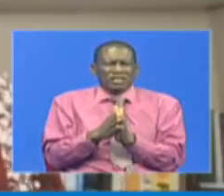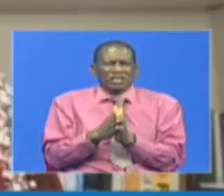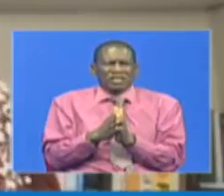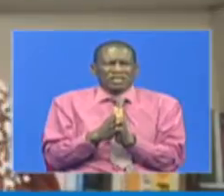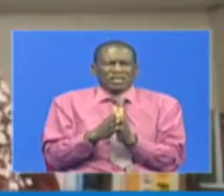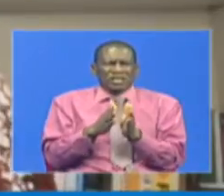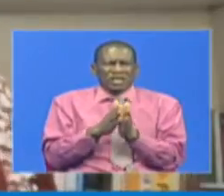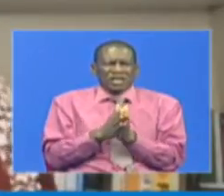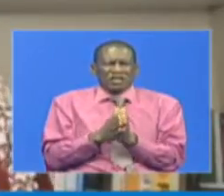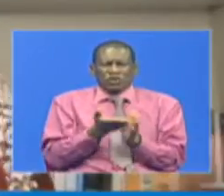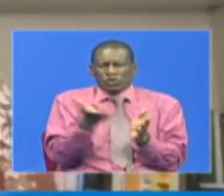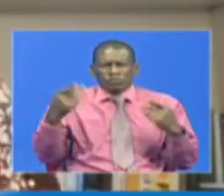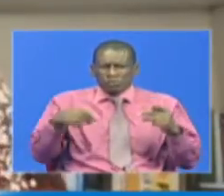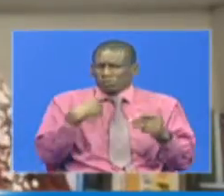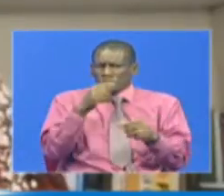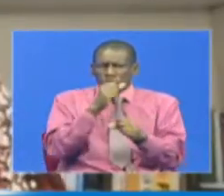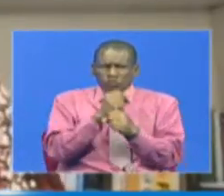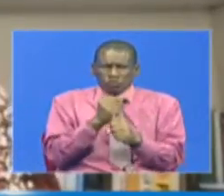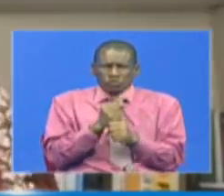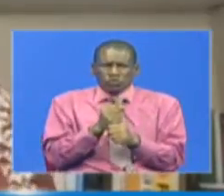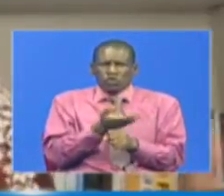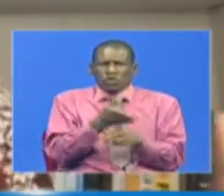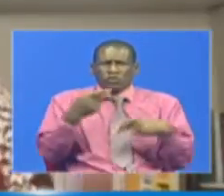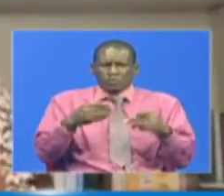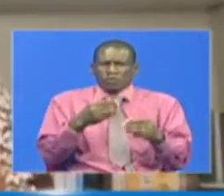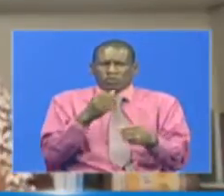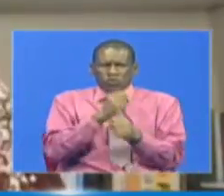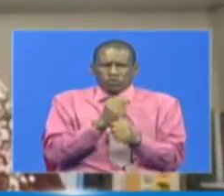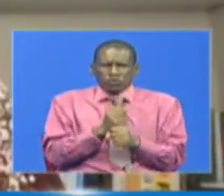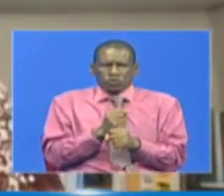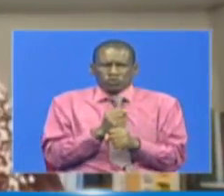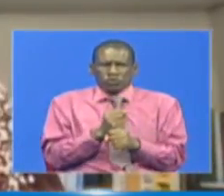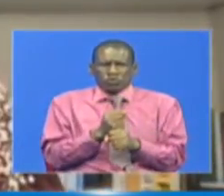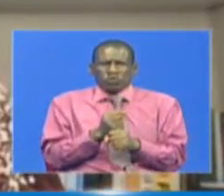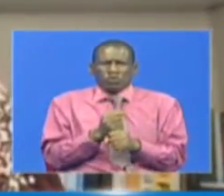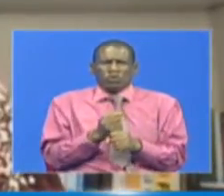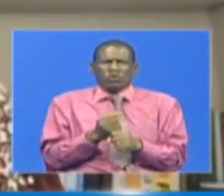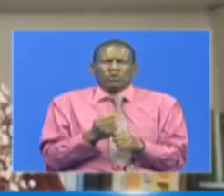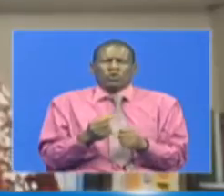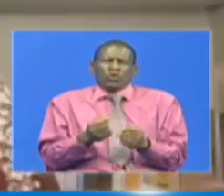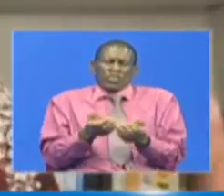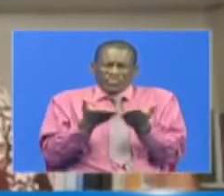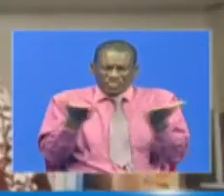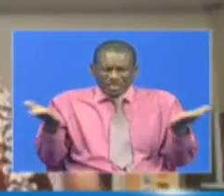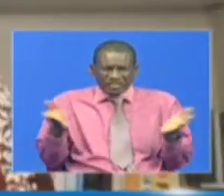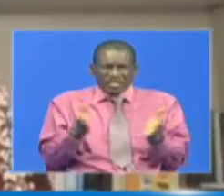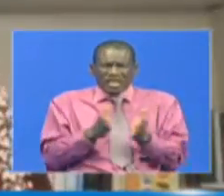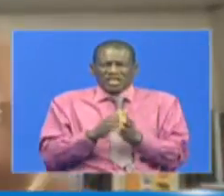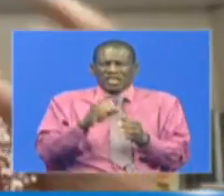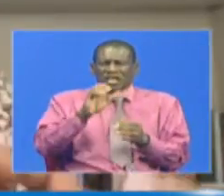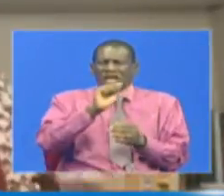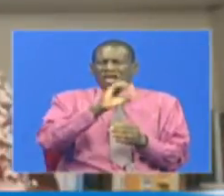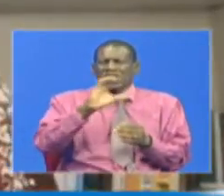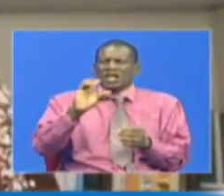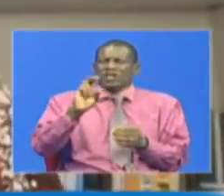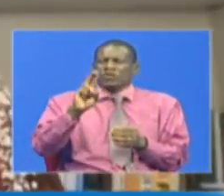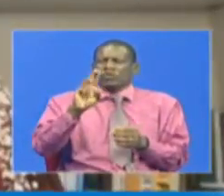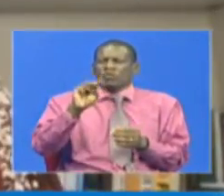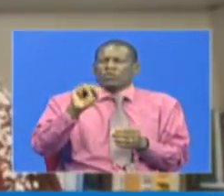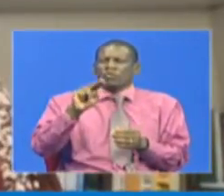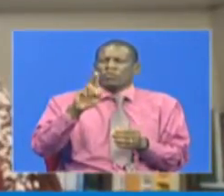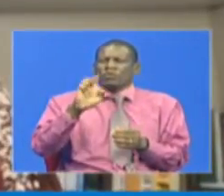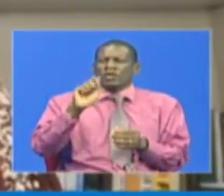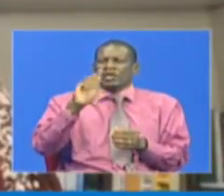at least people who do congregation of various products and accumulation, that can help